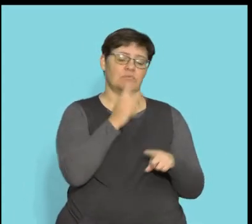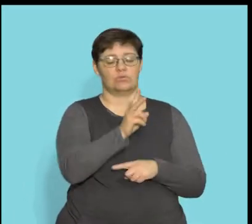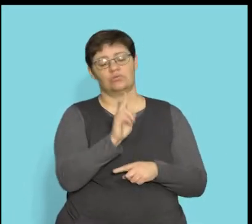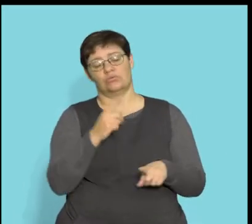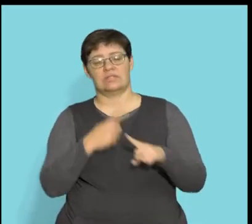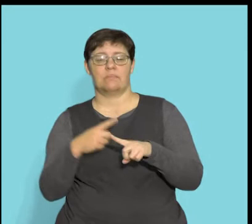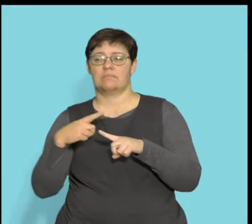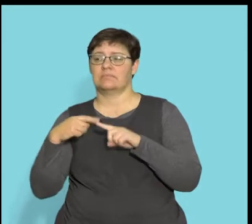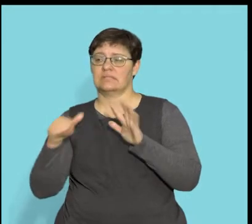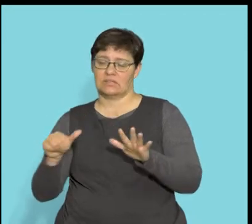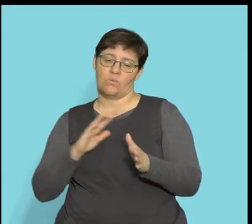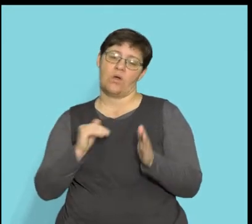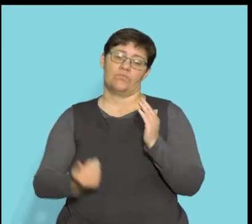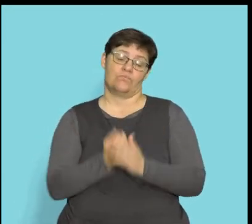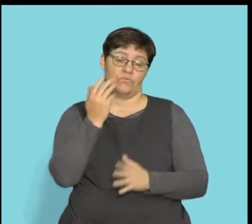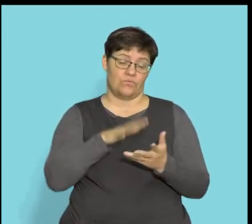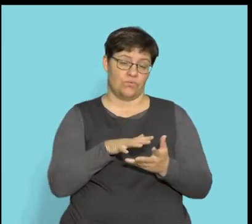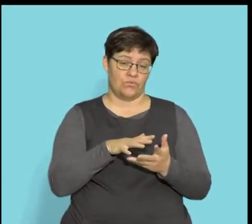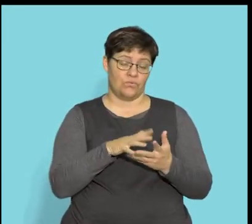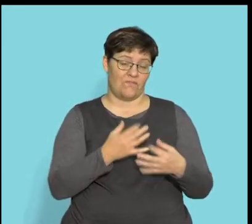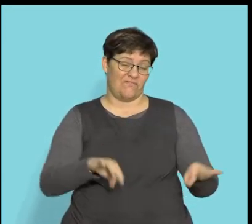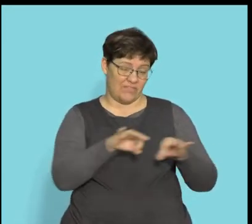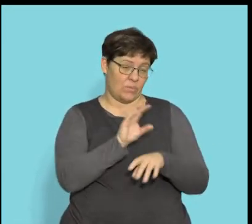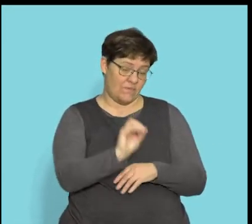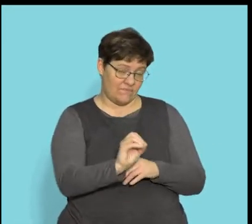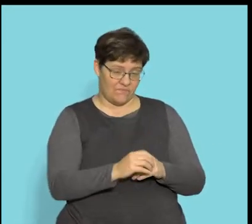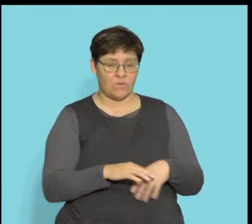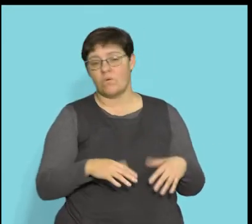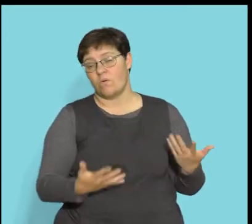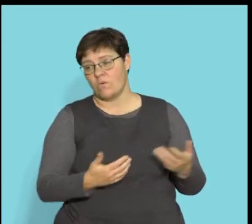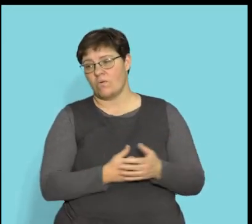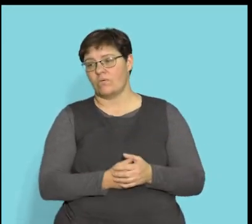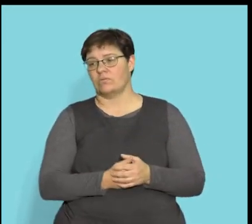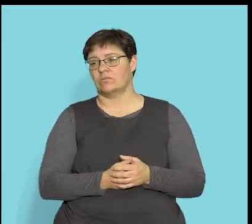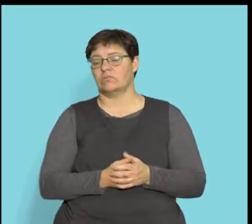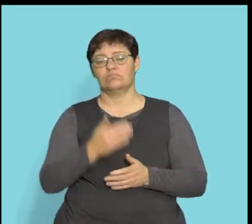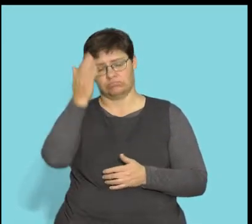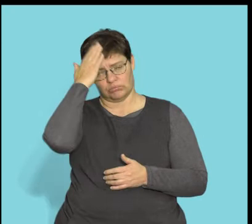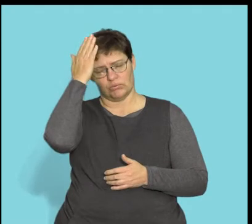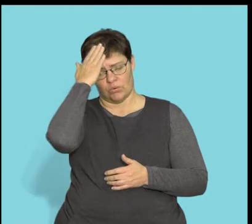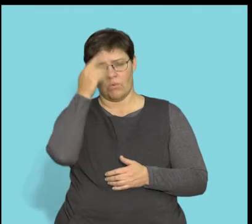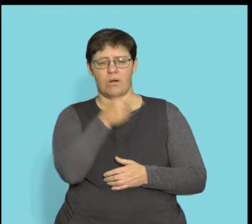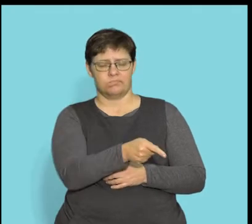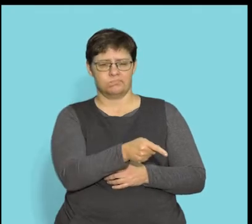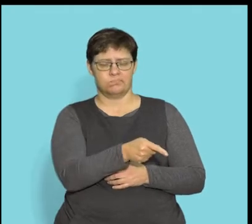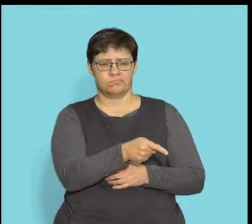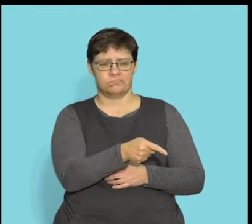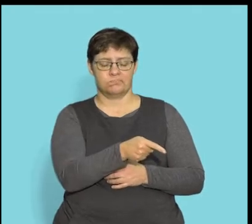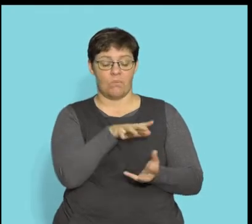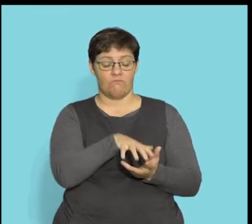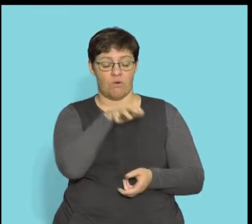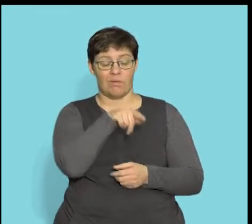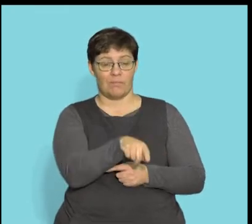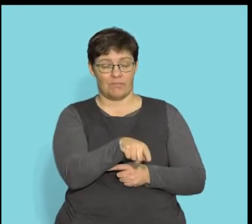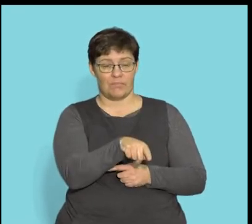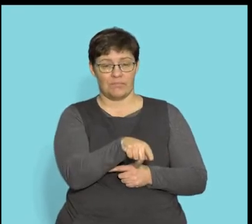because these are your new values for the volume. Or we can use the knowledge that we know that the volume